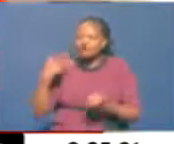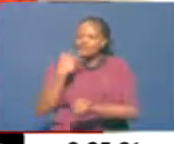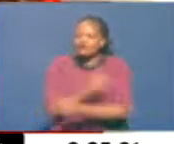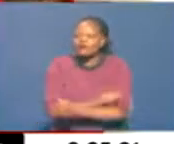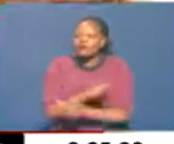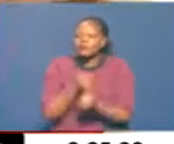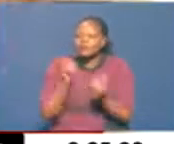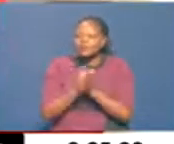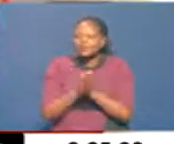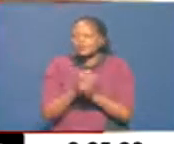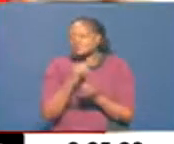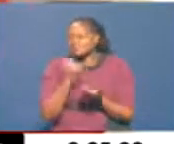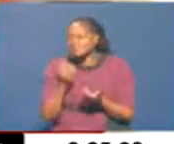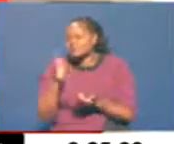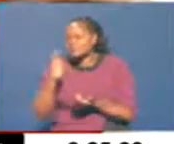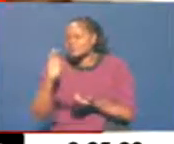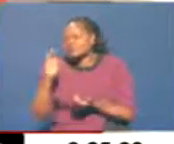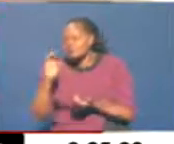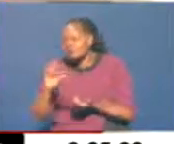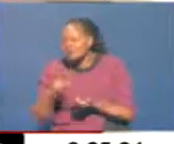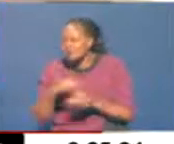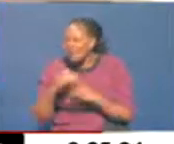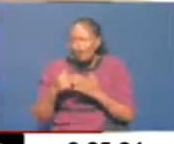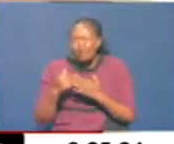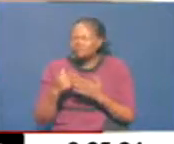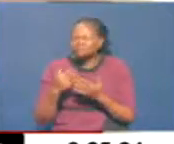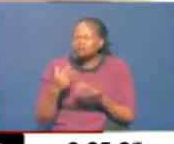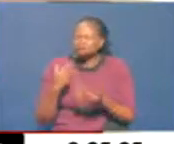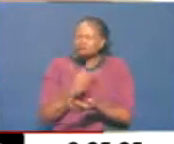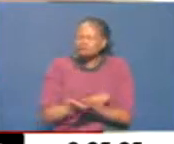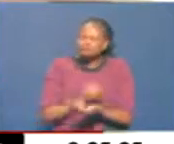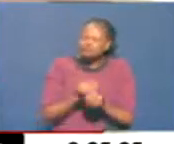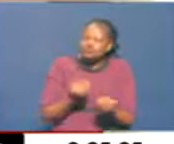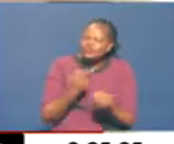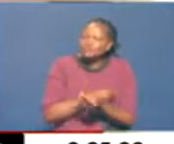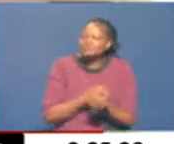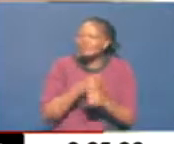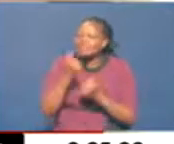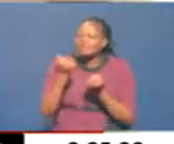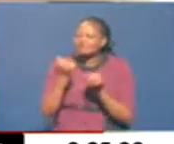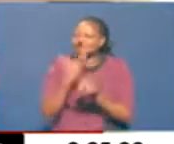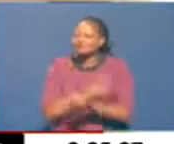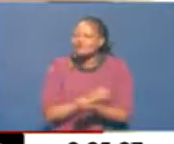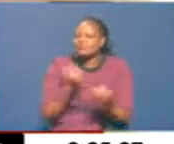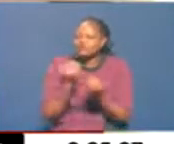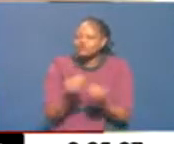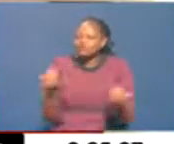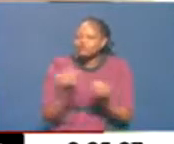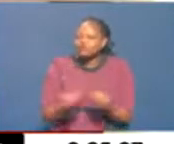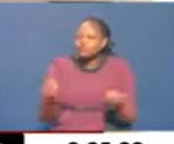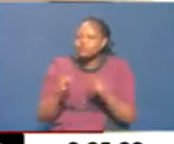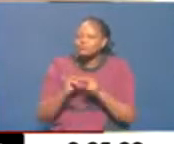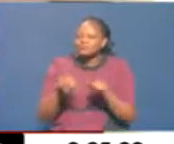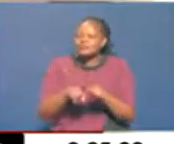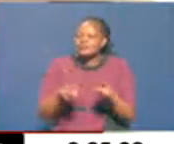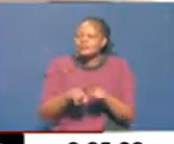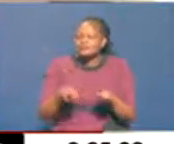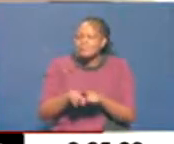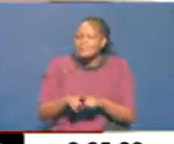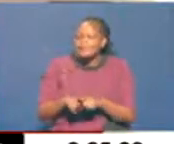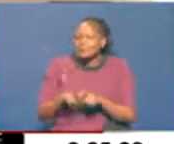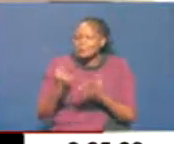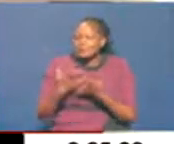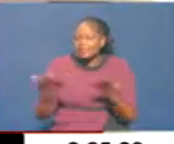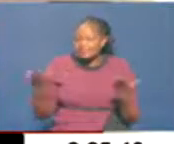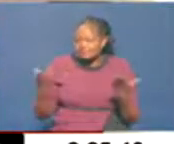our BCG, our, you know, all the other vaccines that we give our young children. And so we're using the same artillery, we're using the